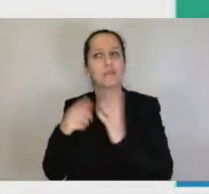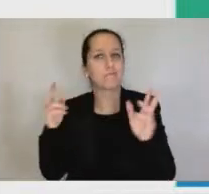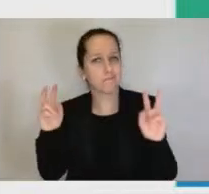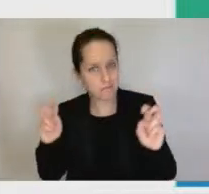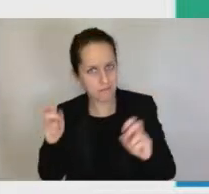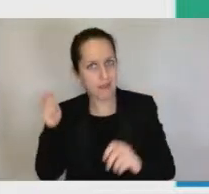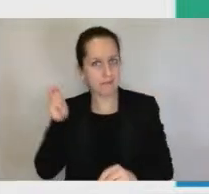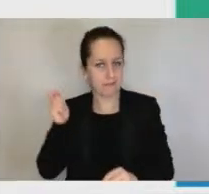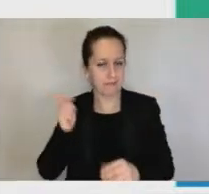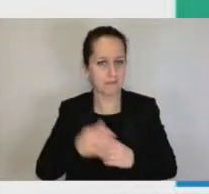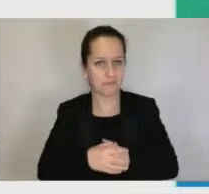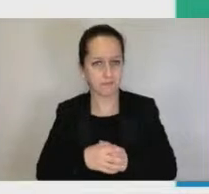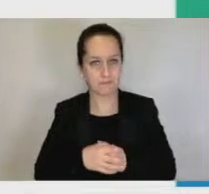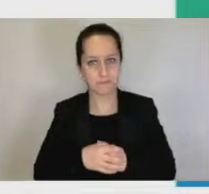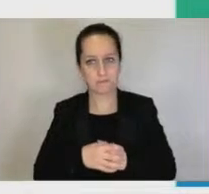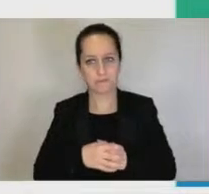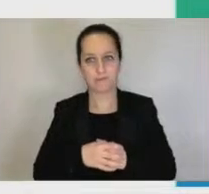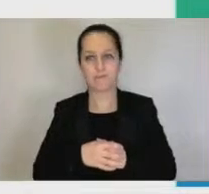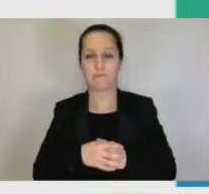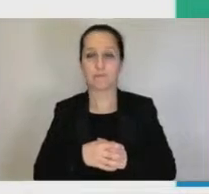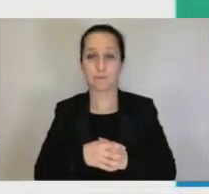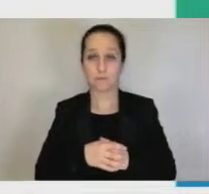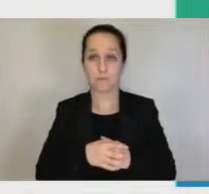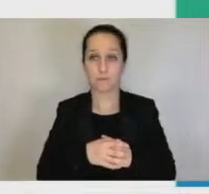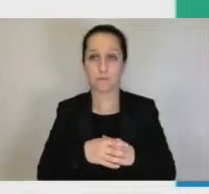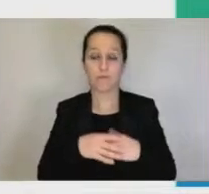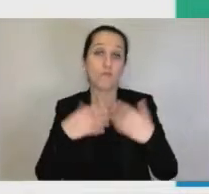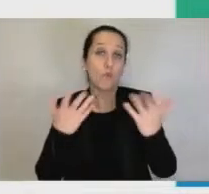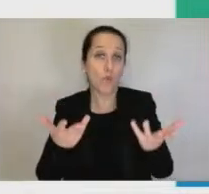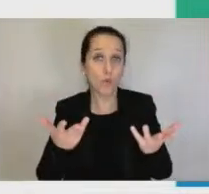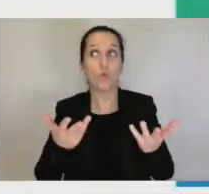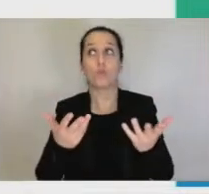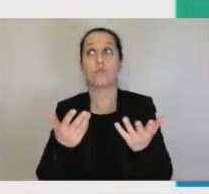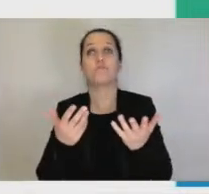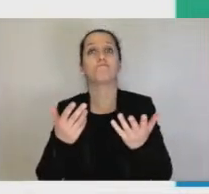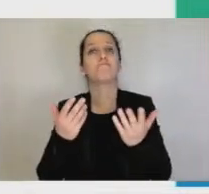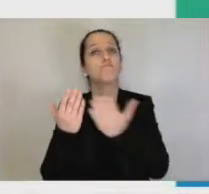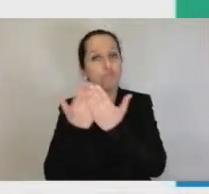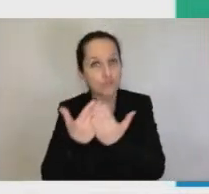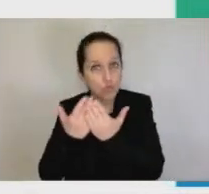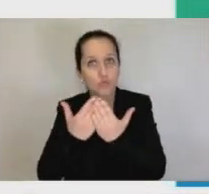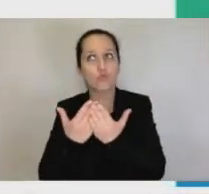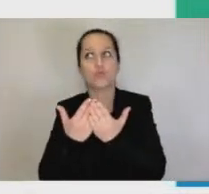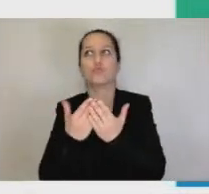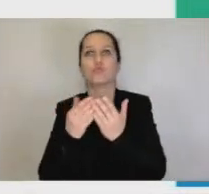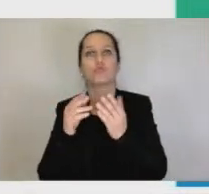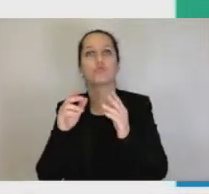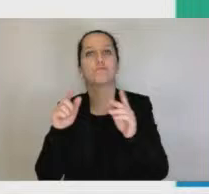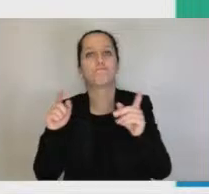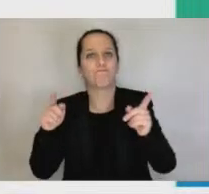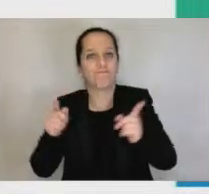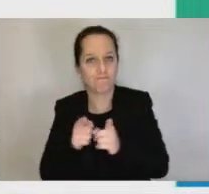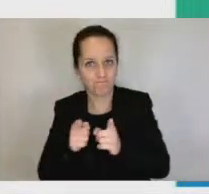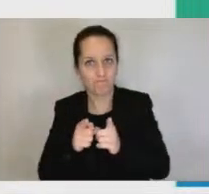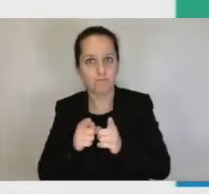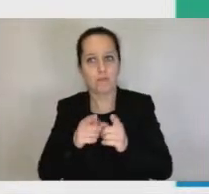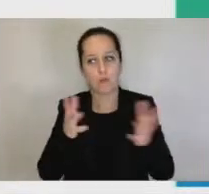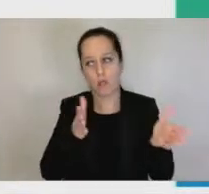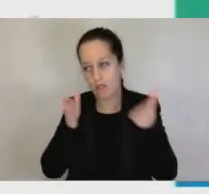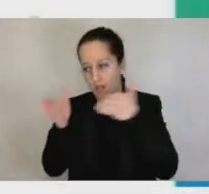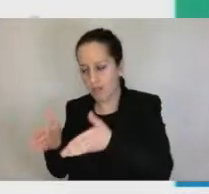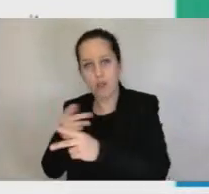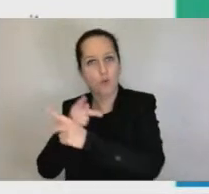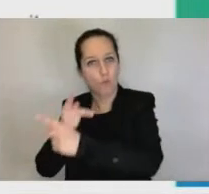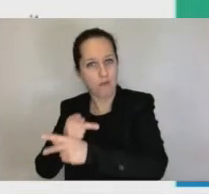differences at retirement age. But shorter careers are also the result of dedication of women to